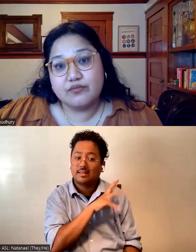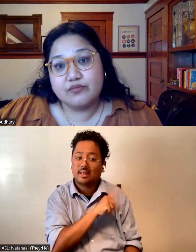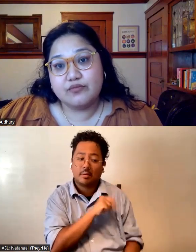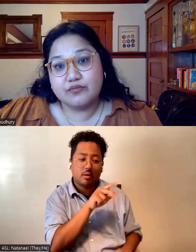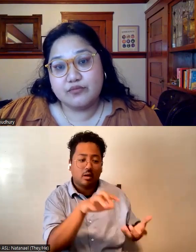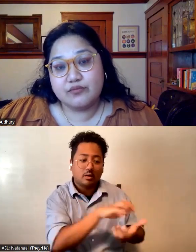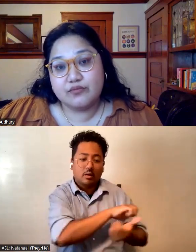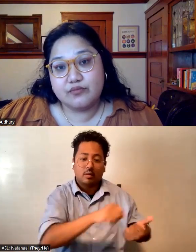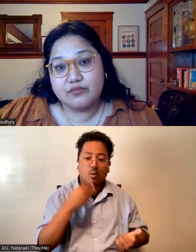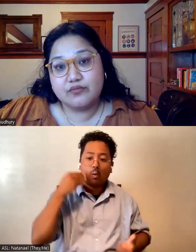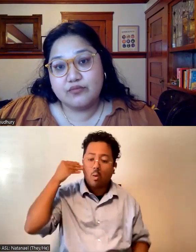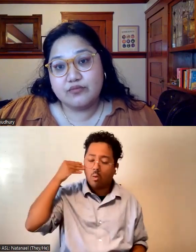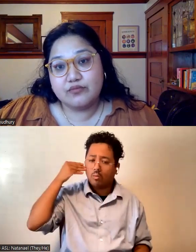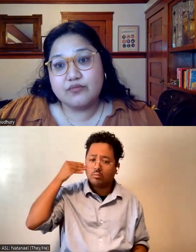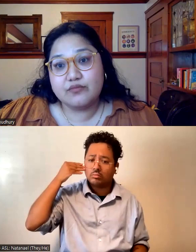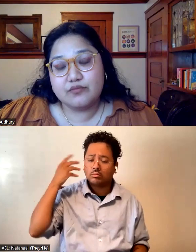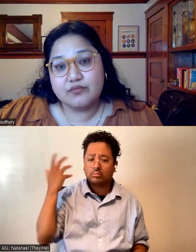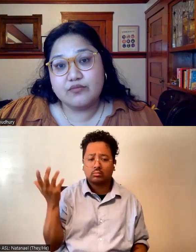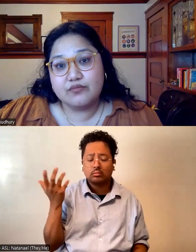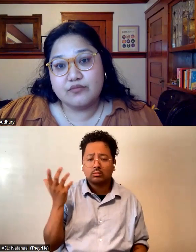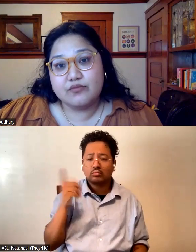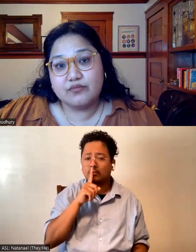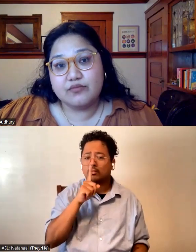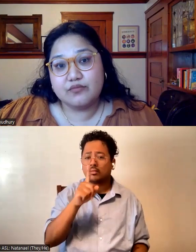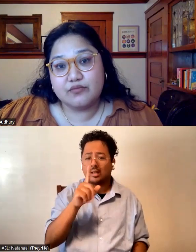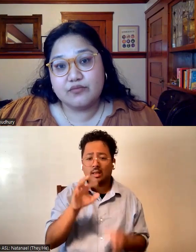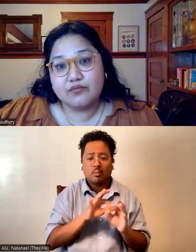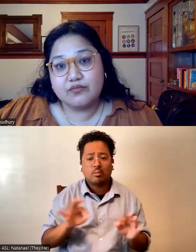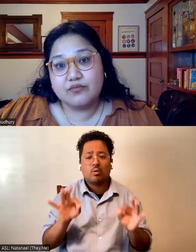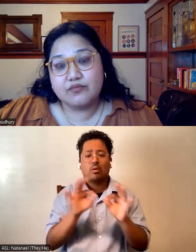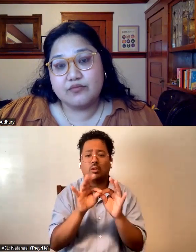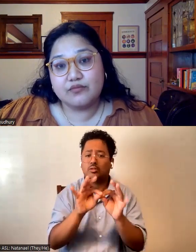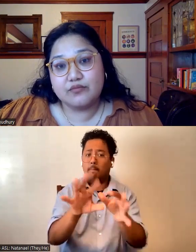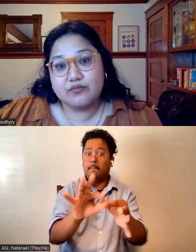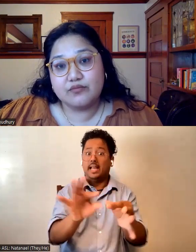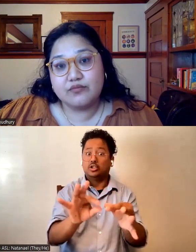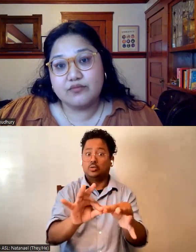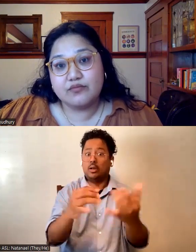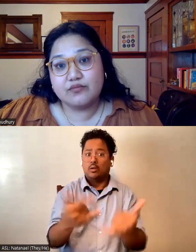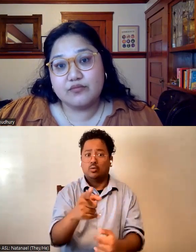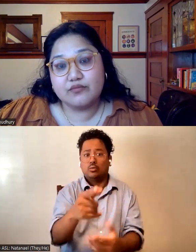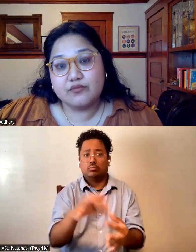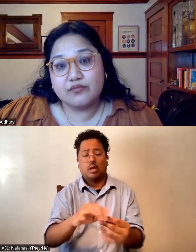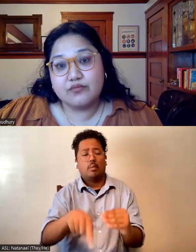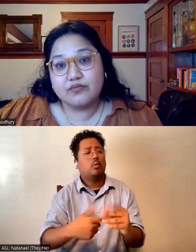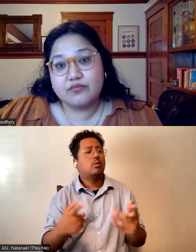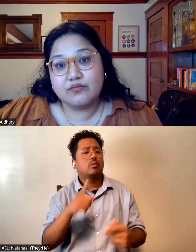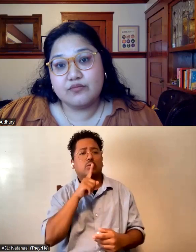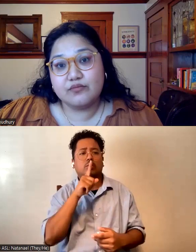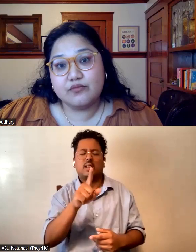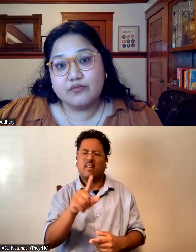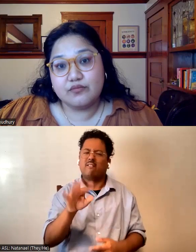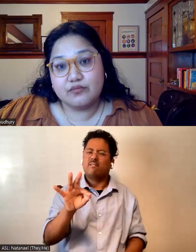correlation that is really important to name, which you're pointing out is like these